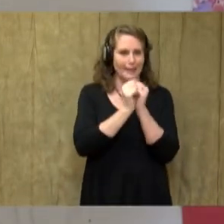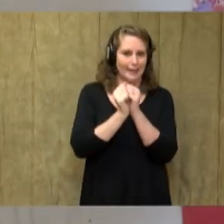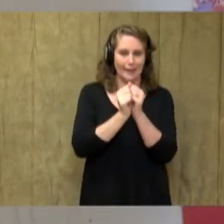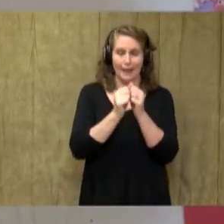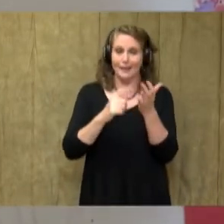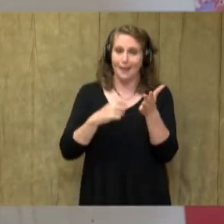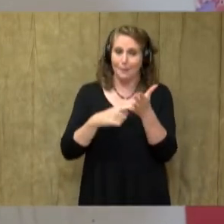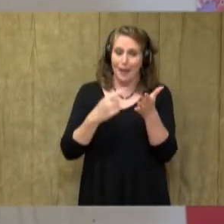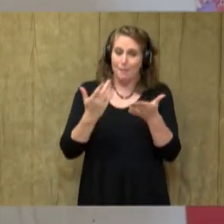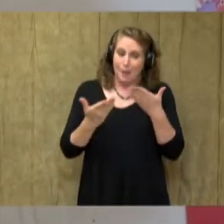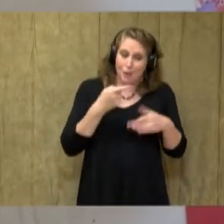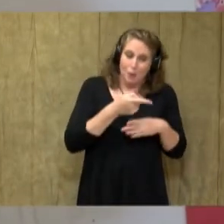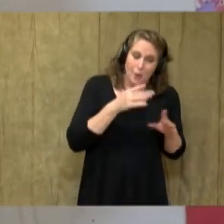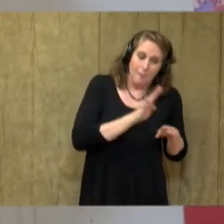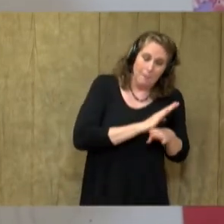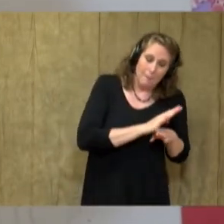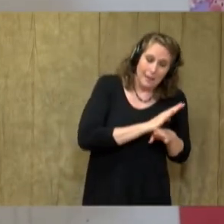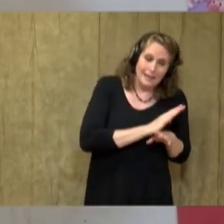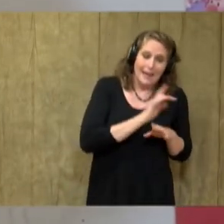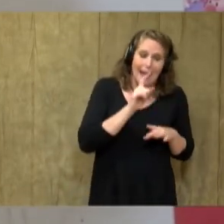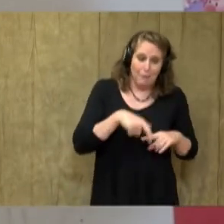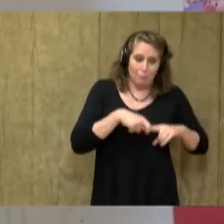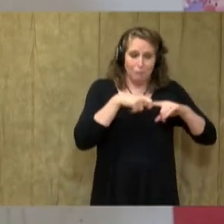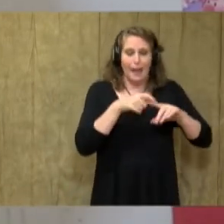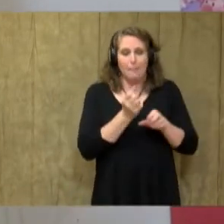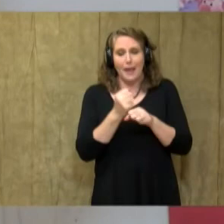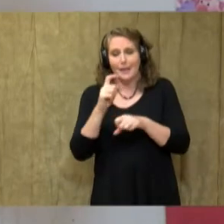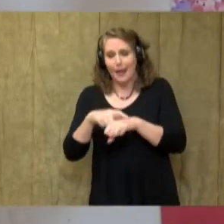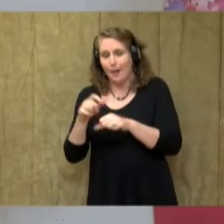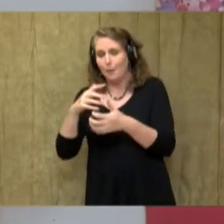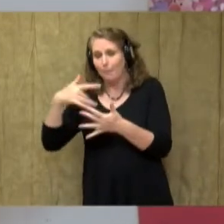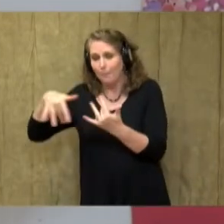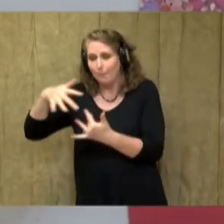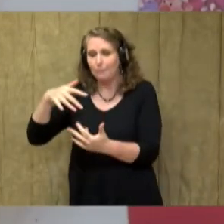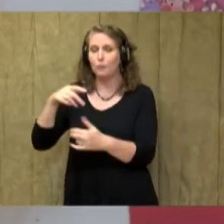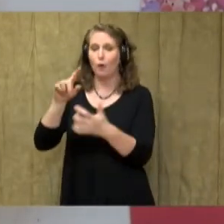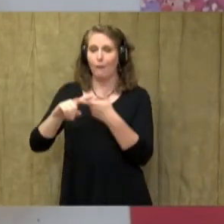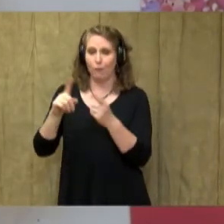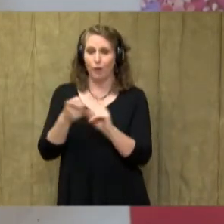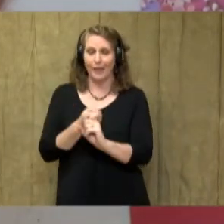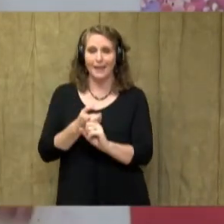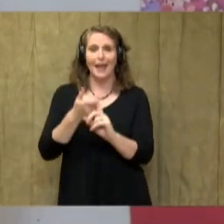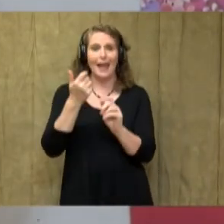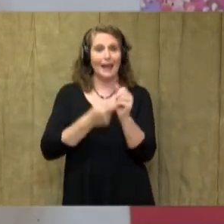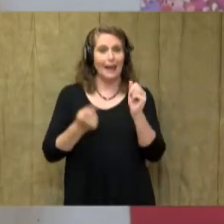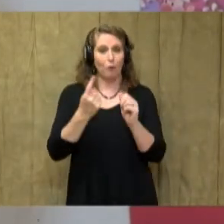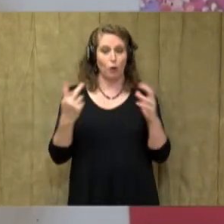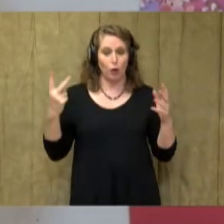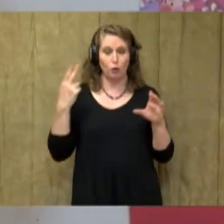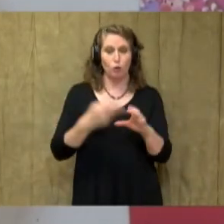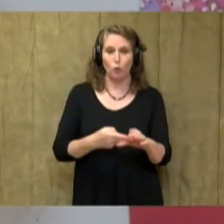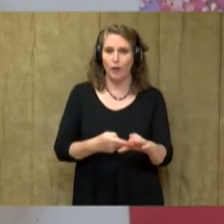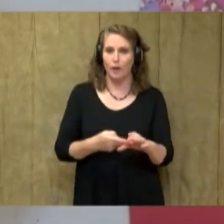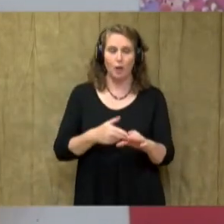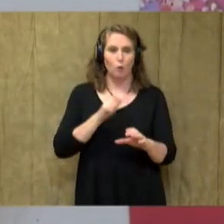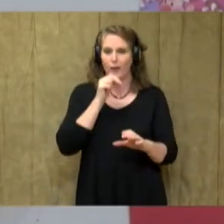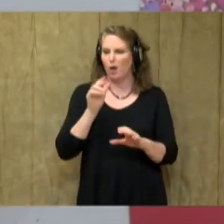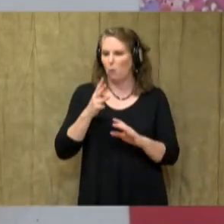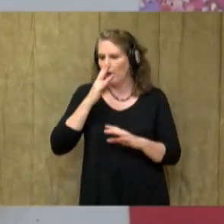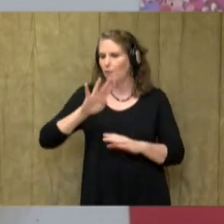though sometimes you might be busy, we have to make time for our friends, and everybody can always join in. Do we ever want to leave anybody